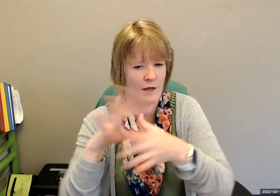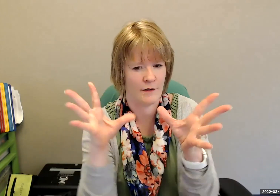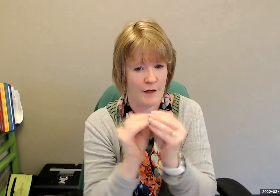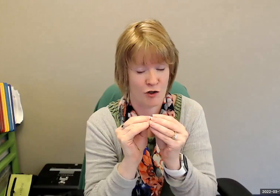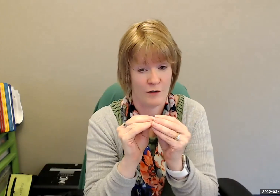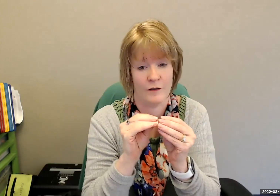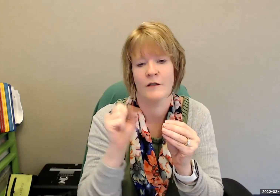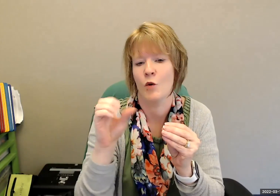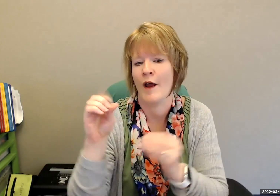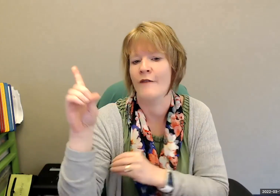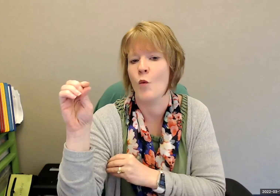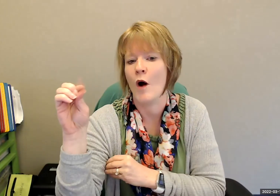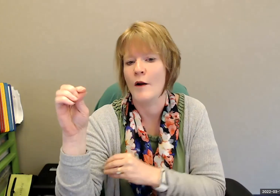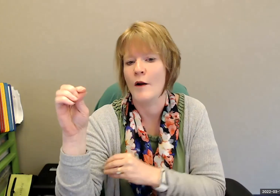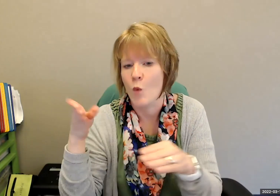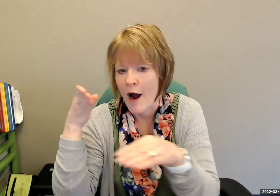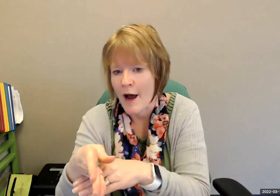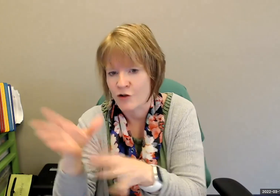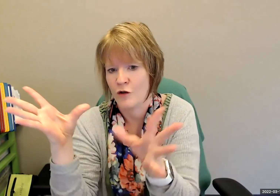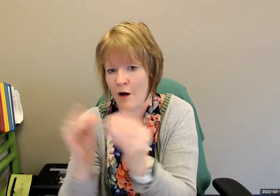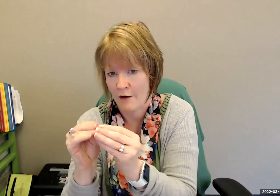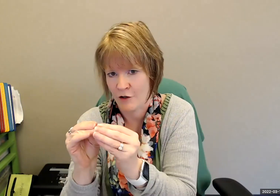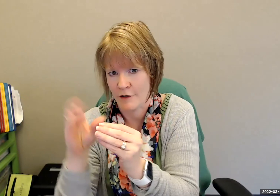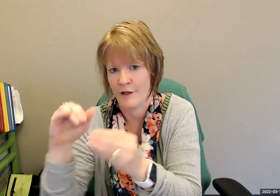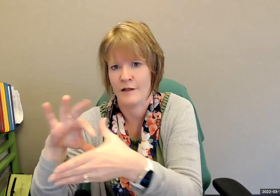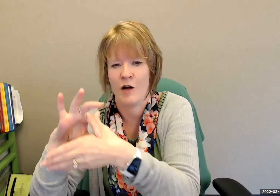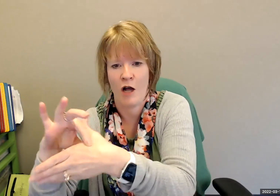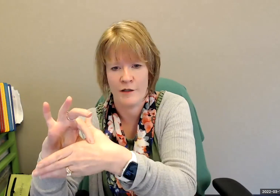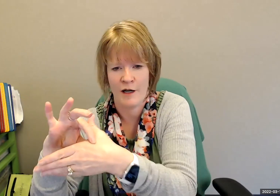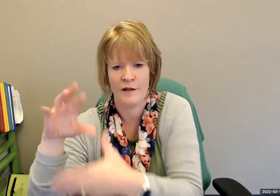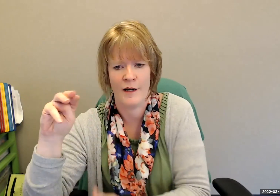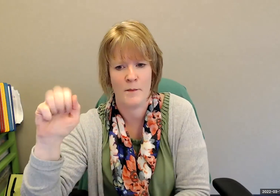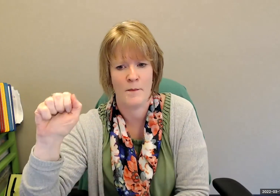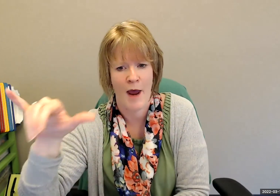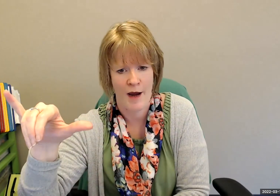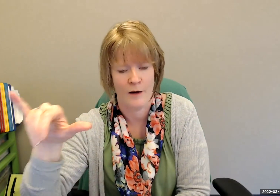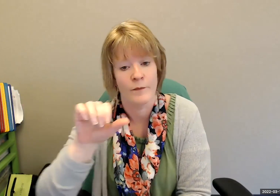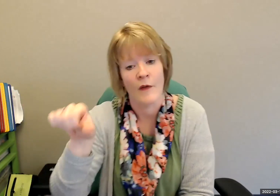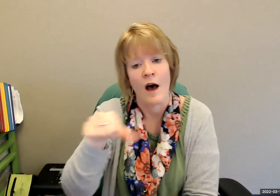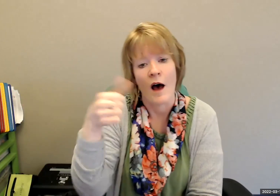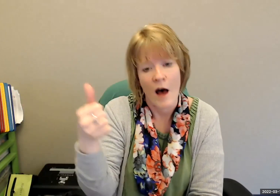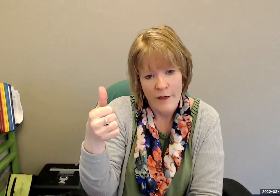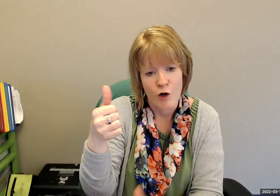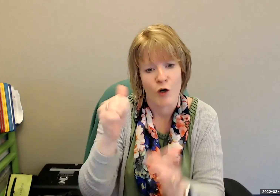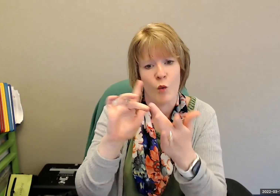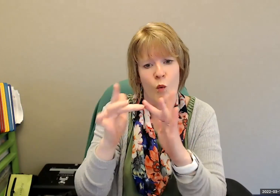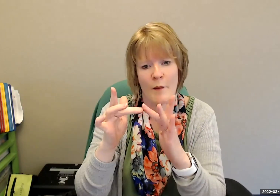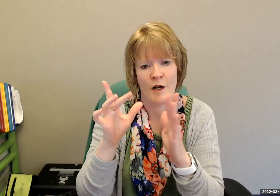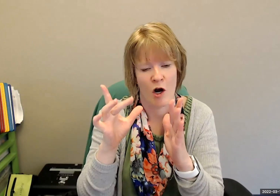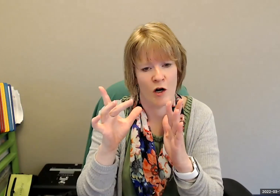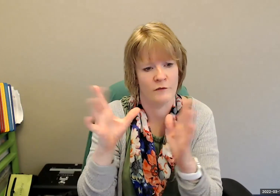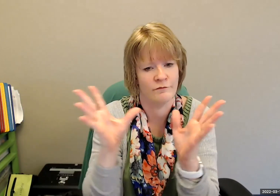This is our next to last content session. We will have one more after the conference, and that's in